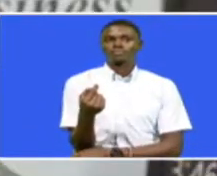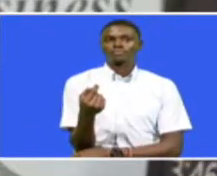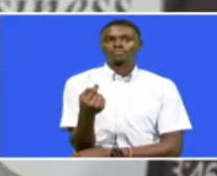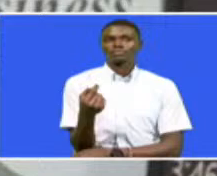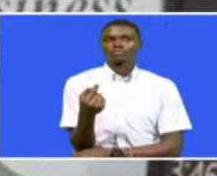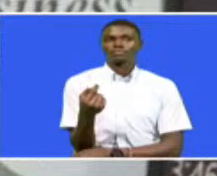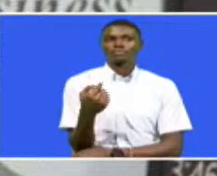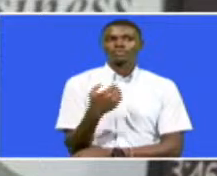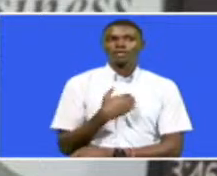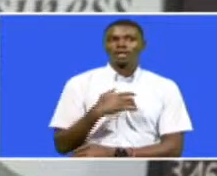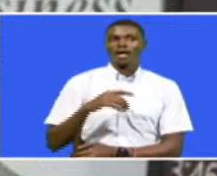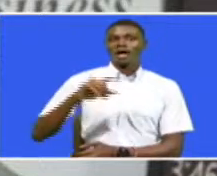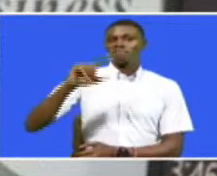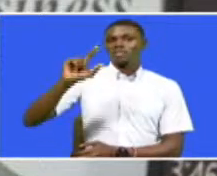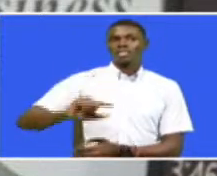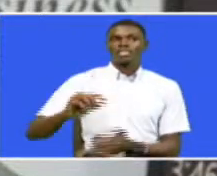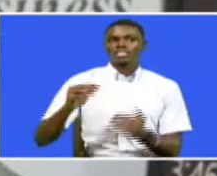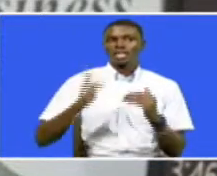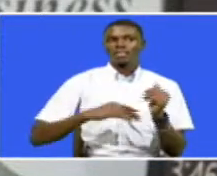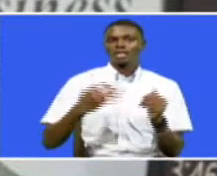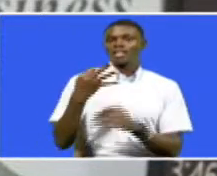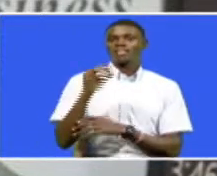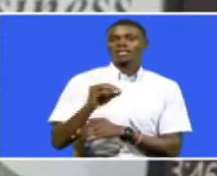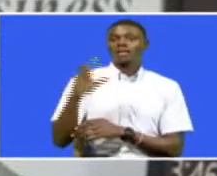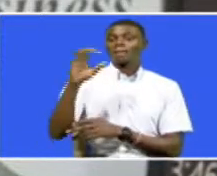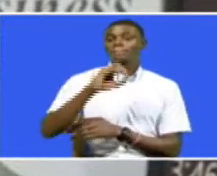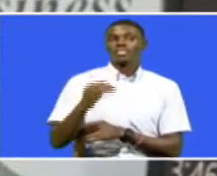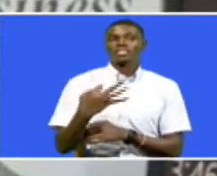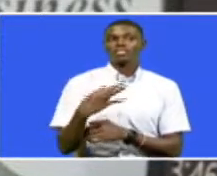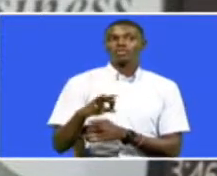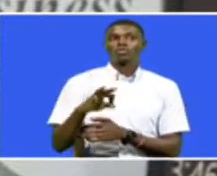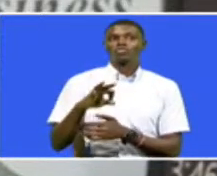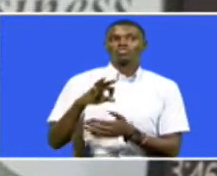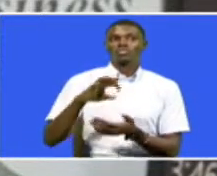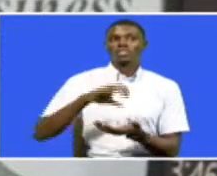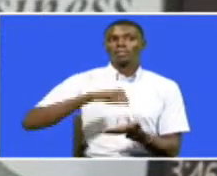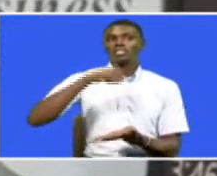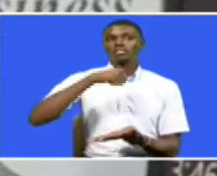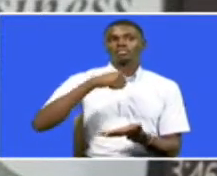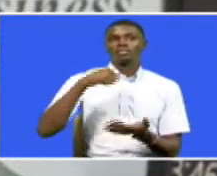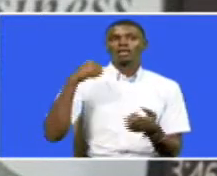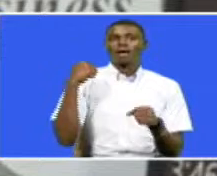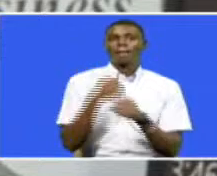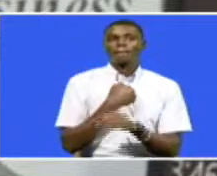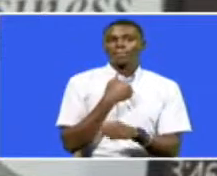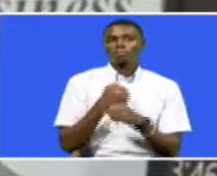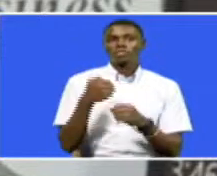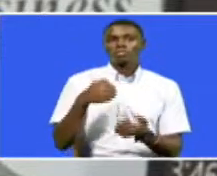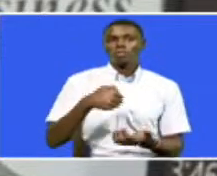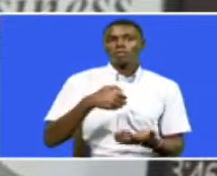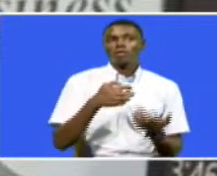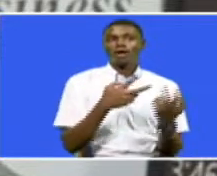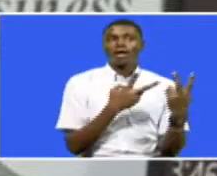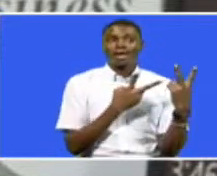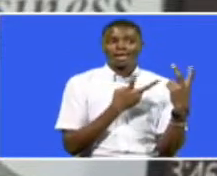They are less than even 20% of the total revenue. So you cannot expect